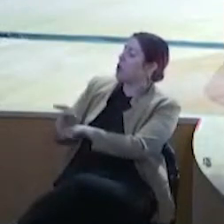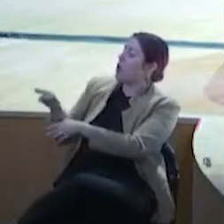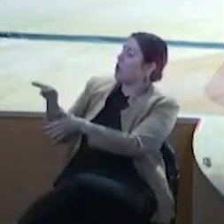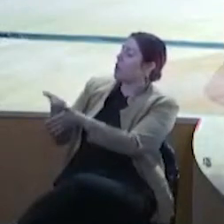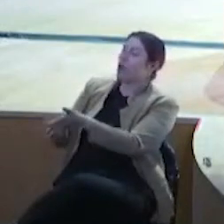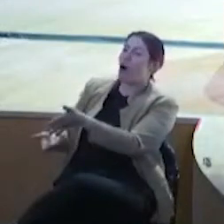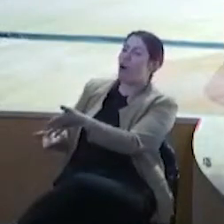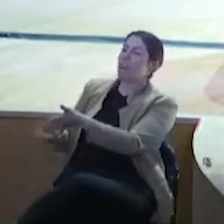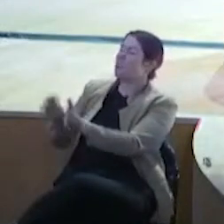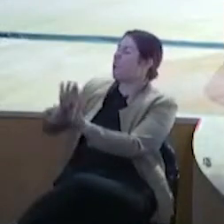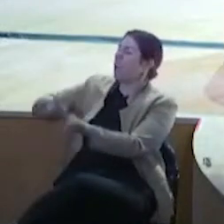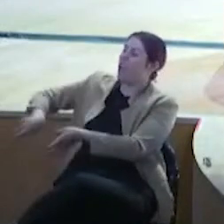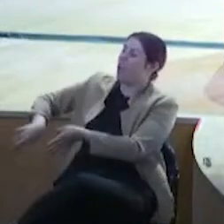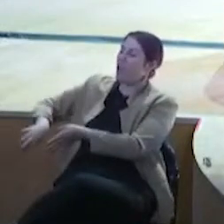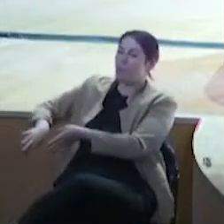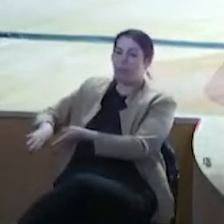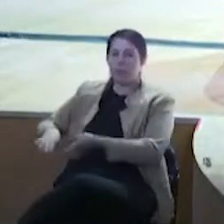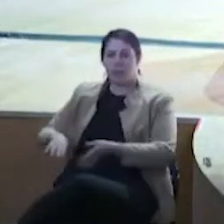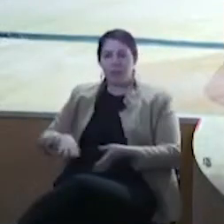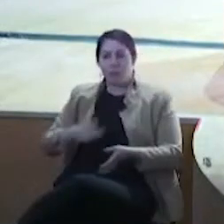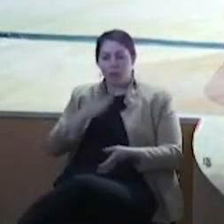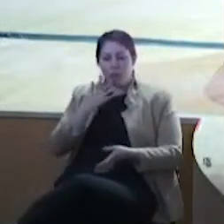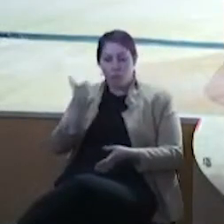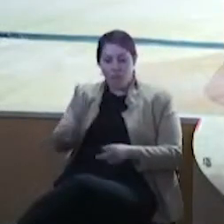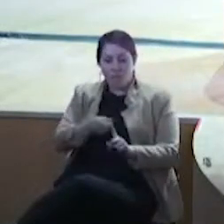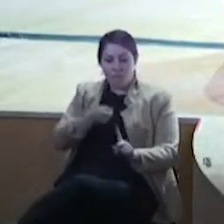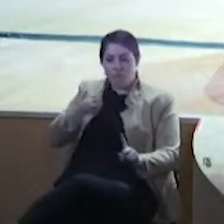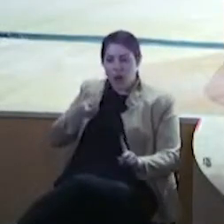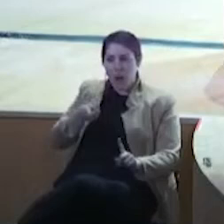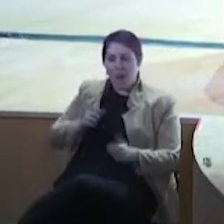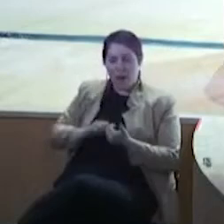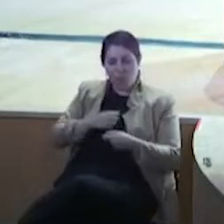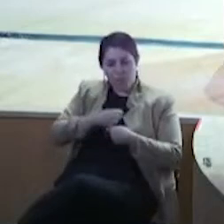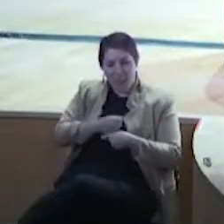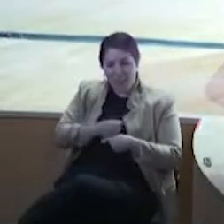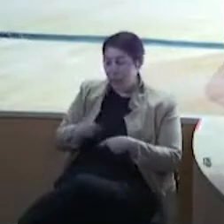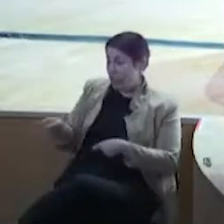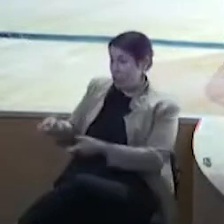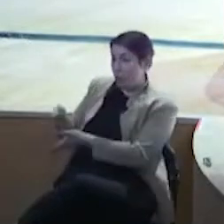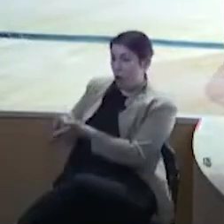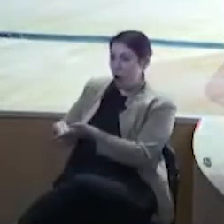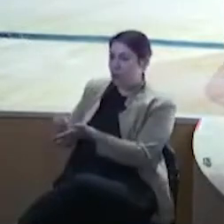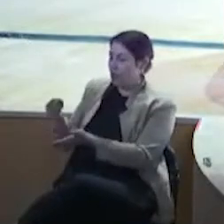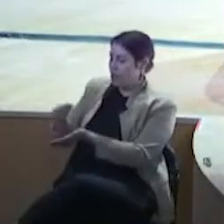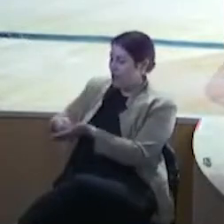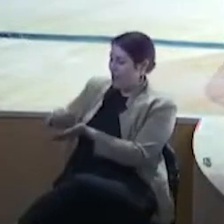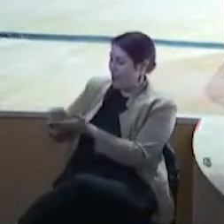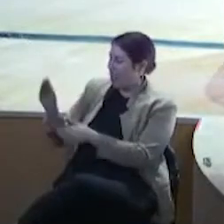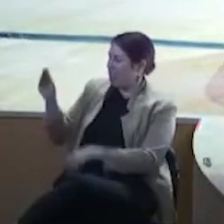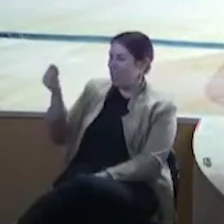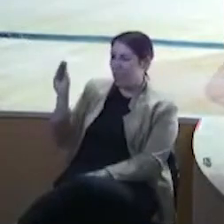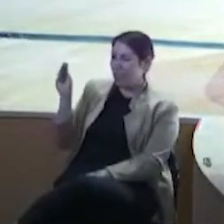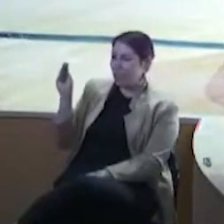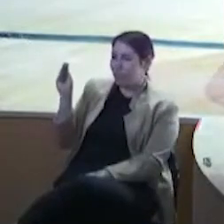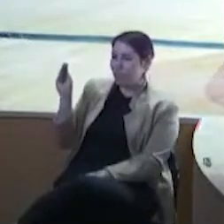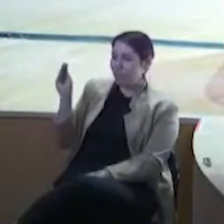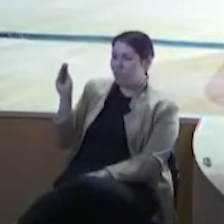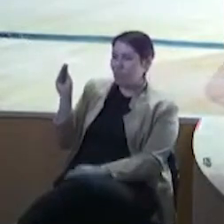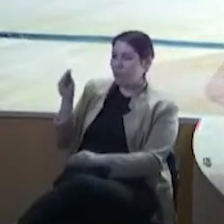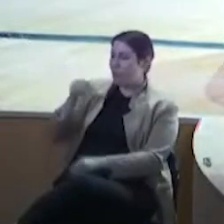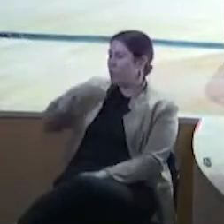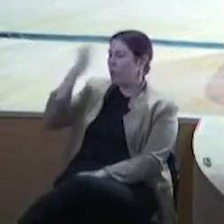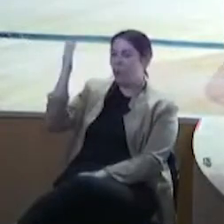costs, because that cost is a monetary cost.